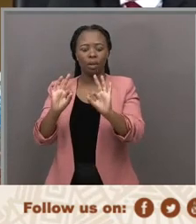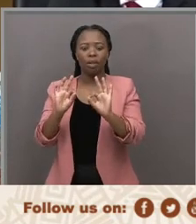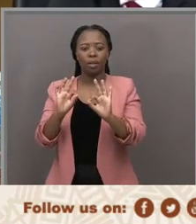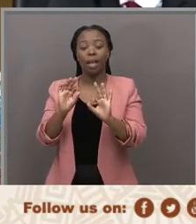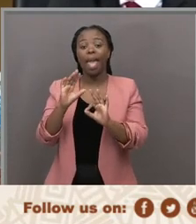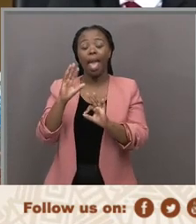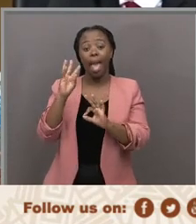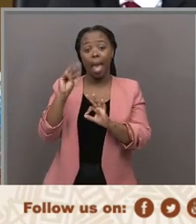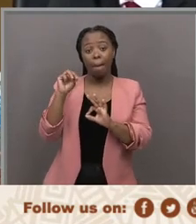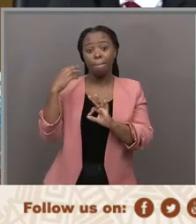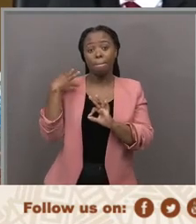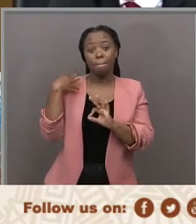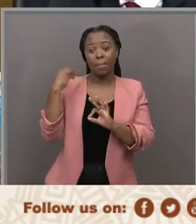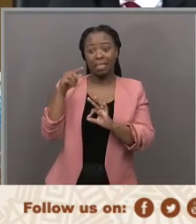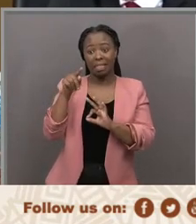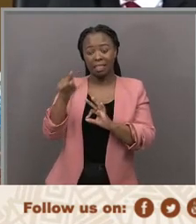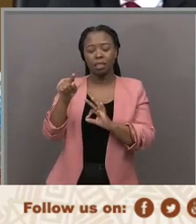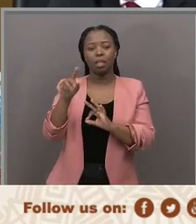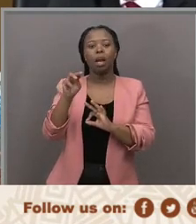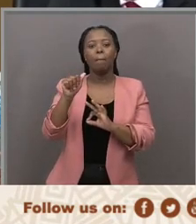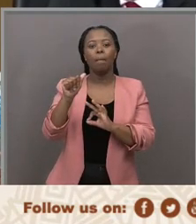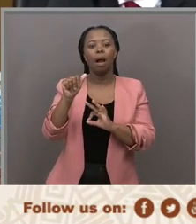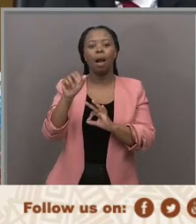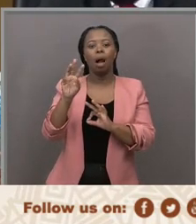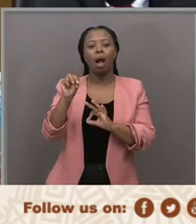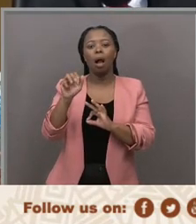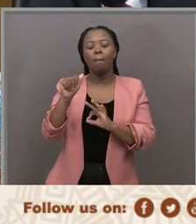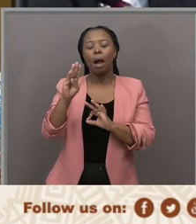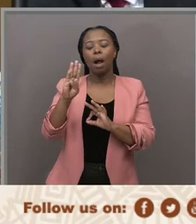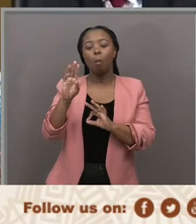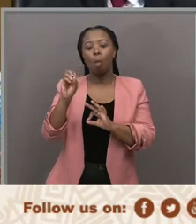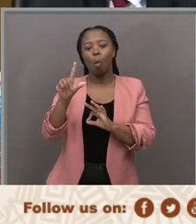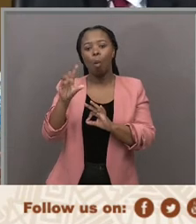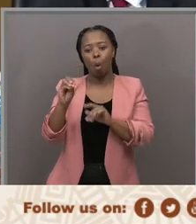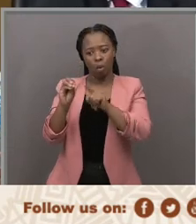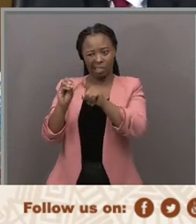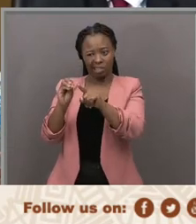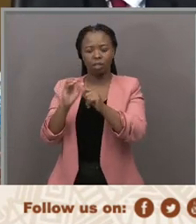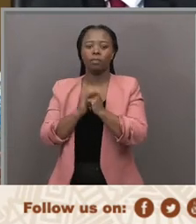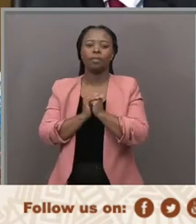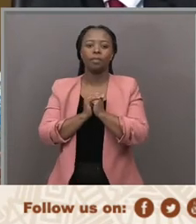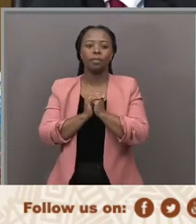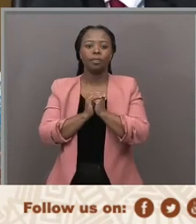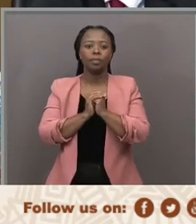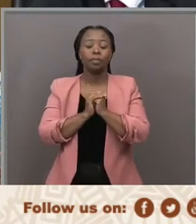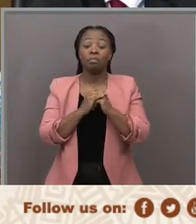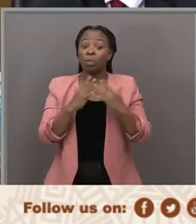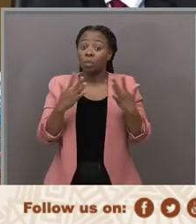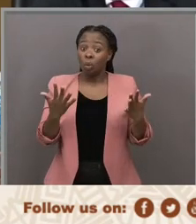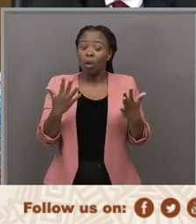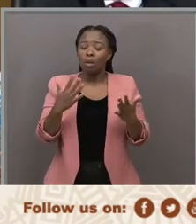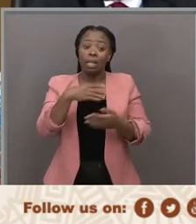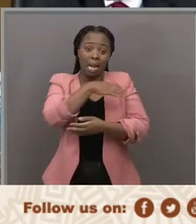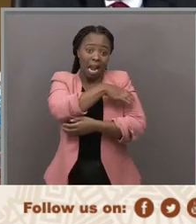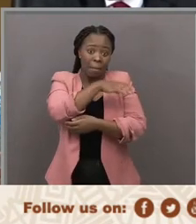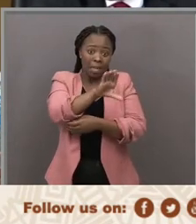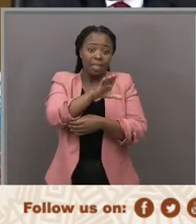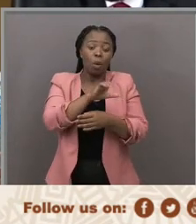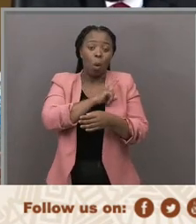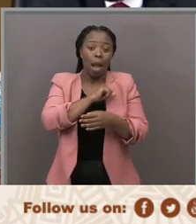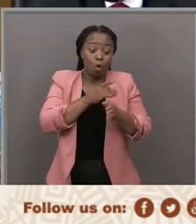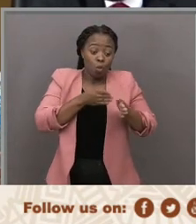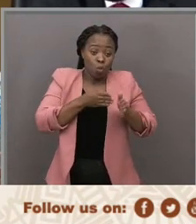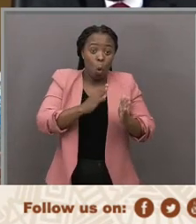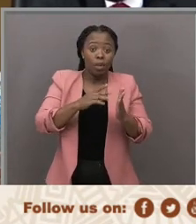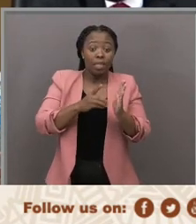that the department has now set up capacity, proper capacity, so that this road development program